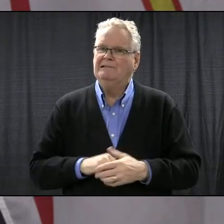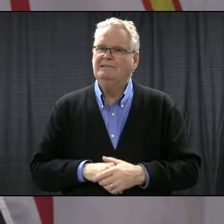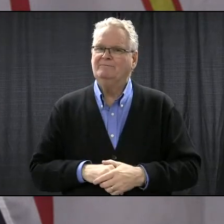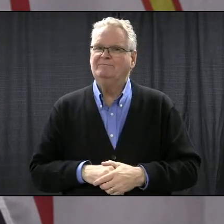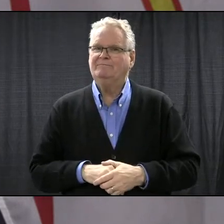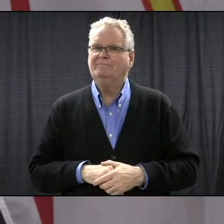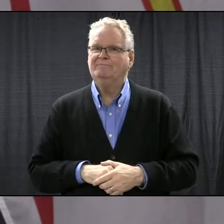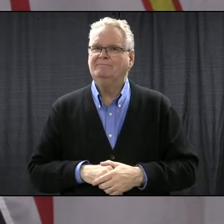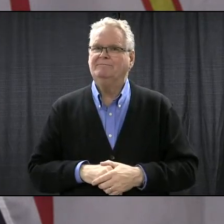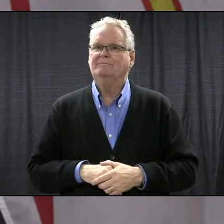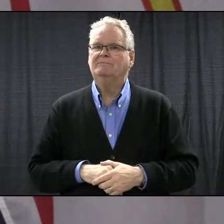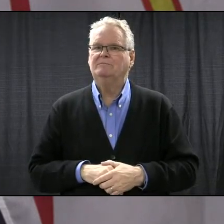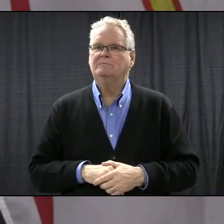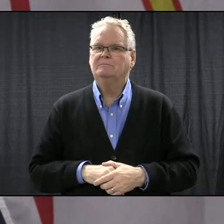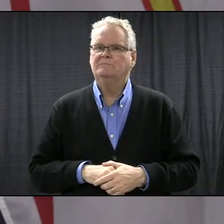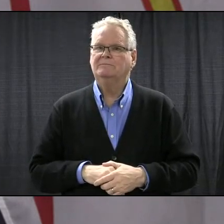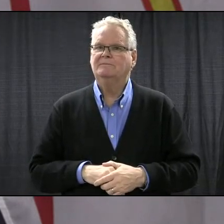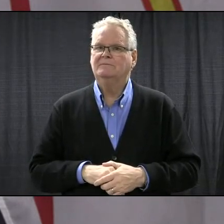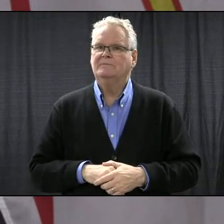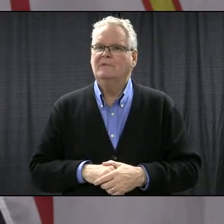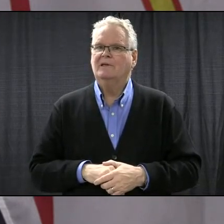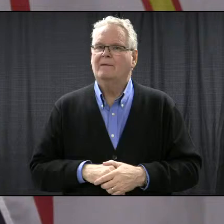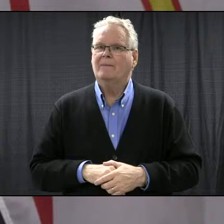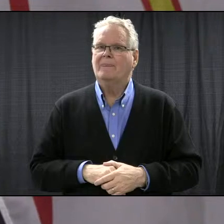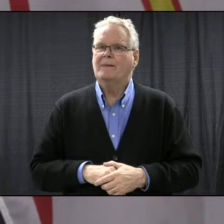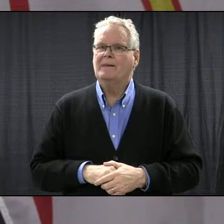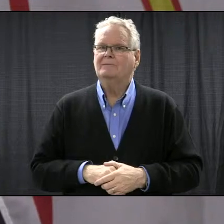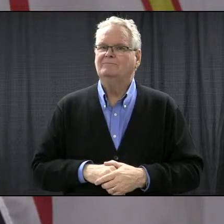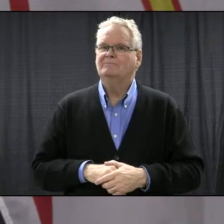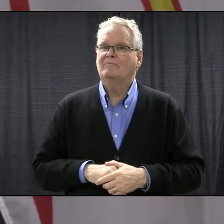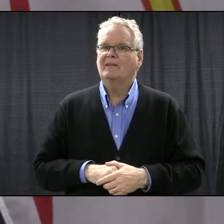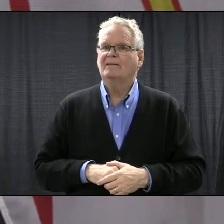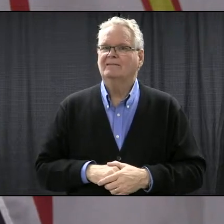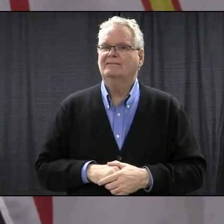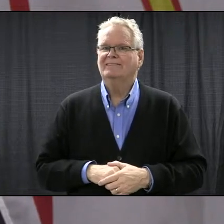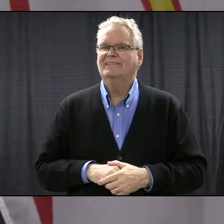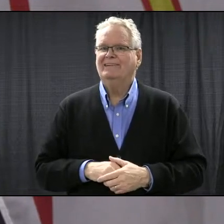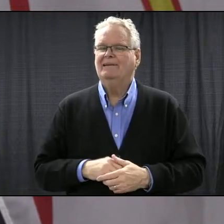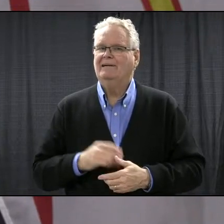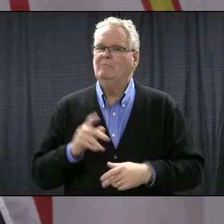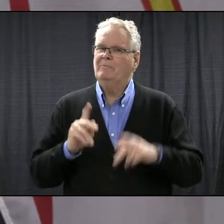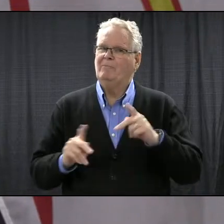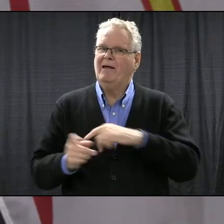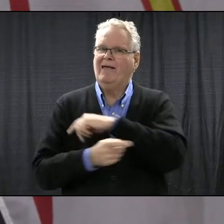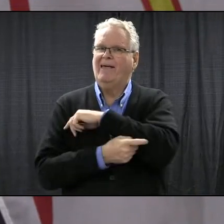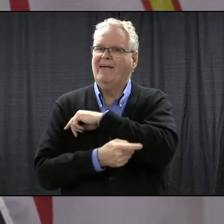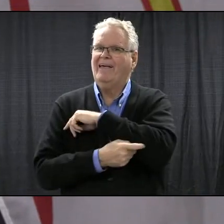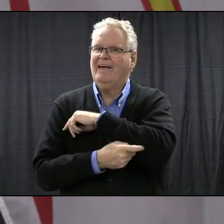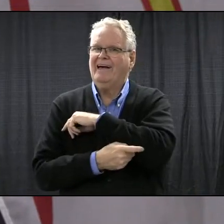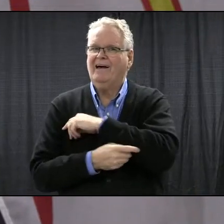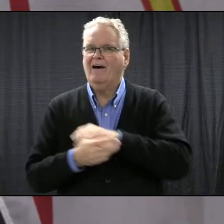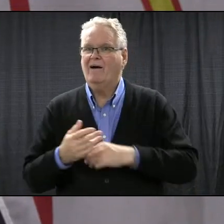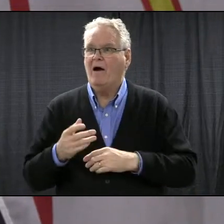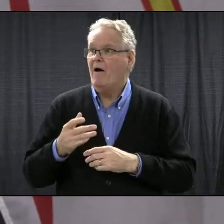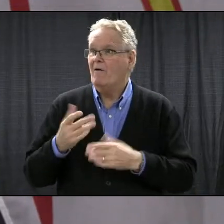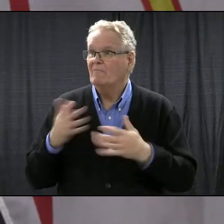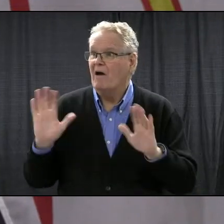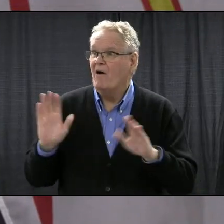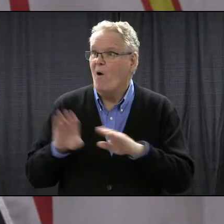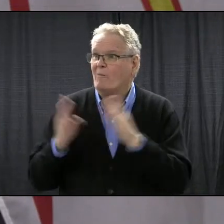it's going to be incredibly tempting for us to think that we don't have to worry about it. We're transitioning now from a phase